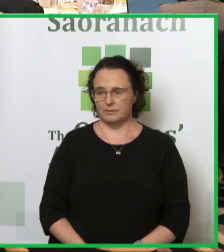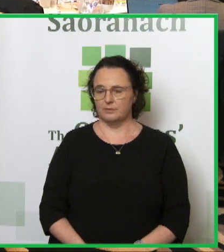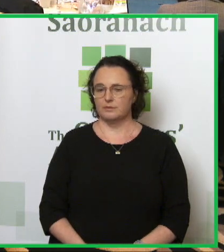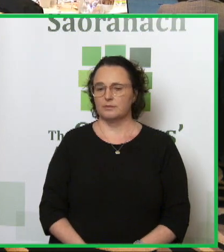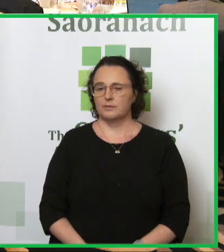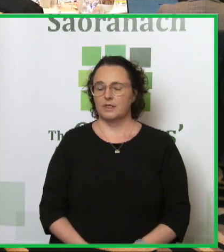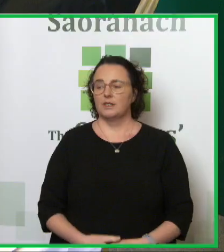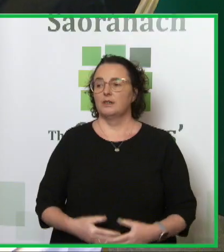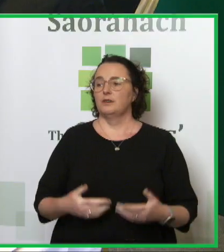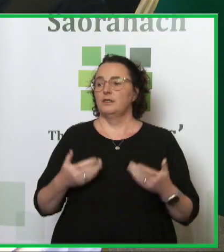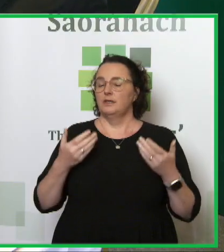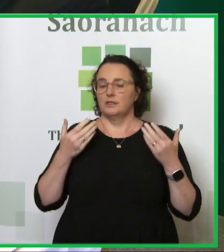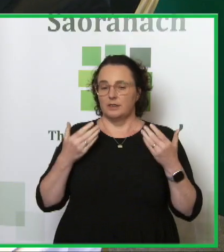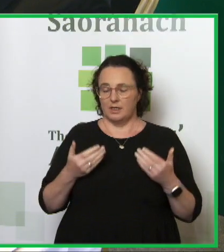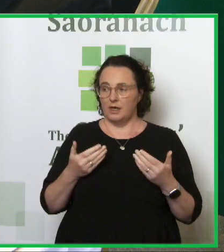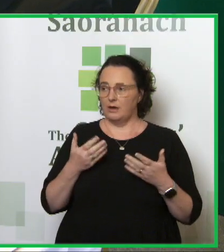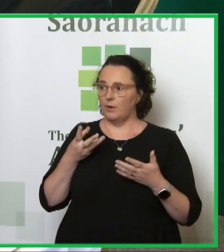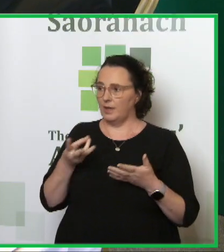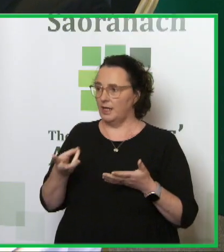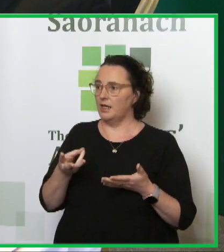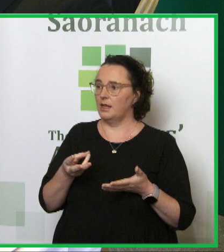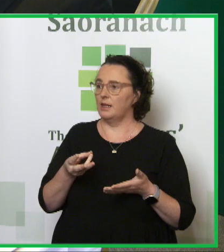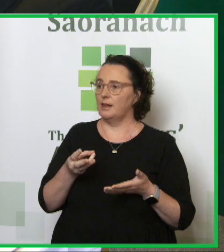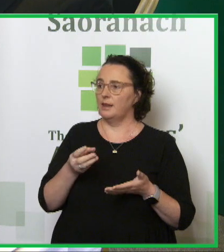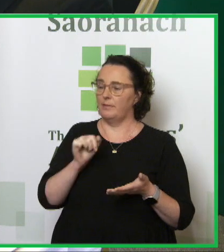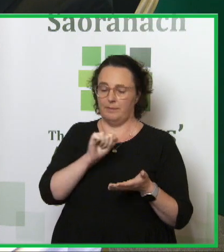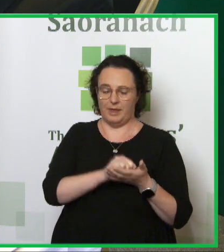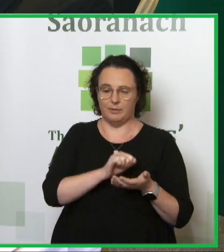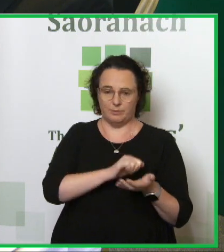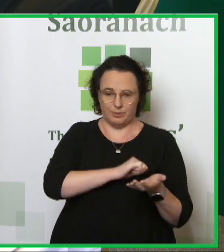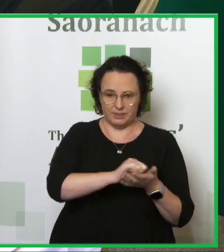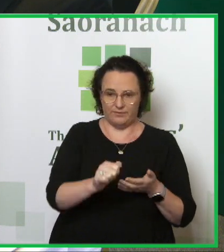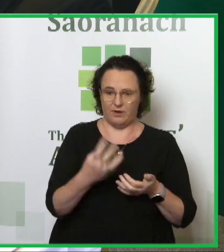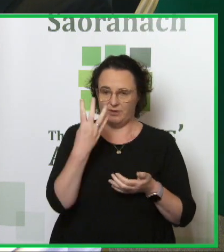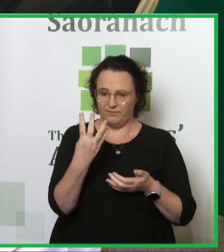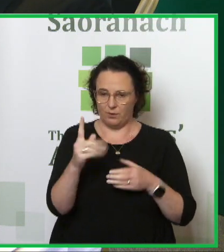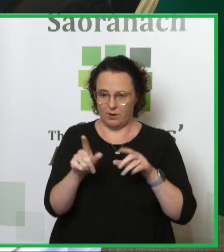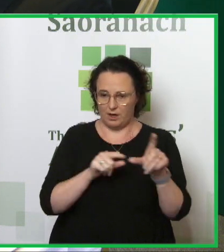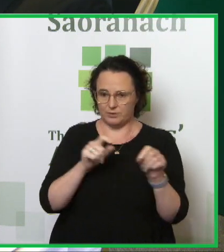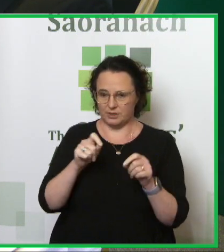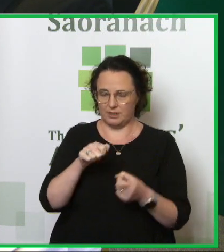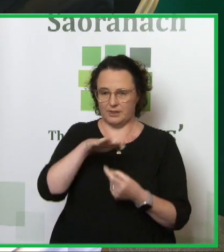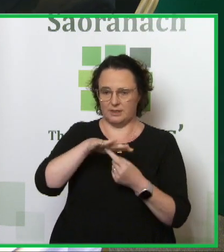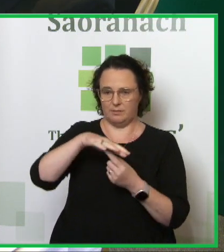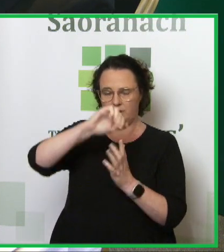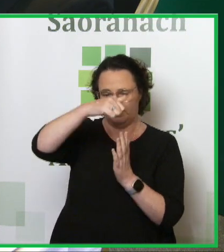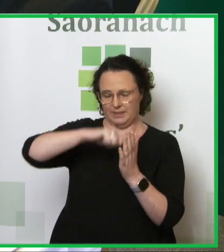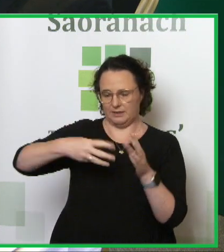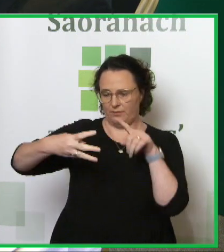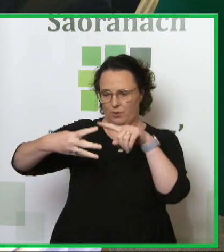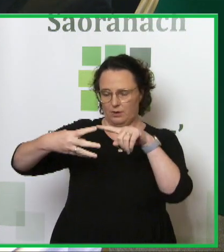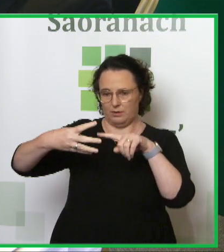we're now proposing to do is print off ballot papers for each of the 4 options that are at the top of the list here. So a ballot